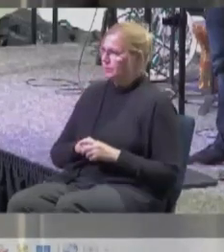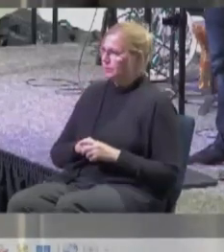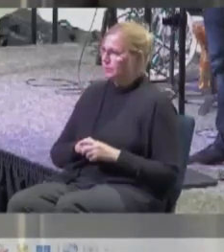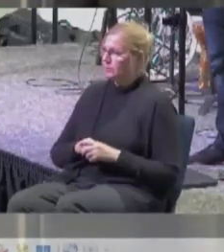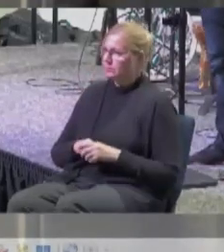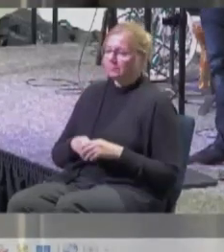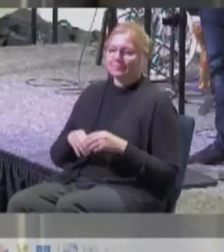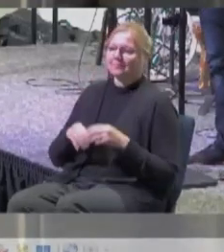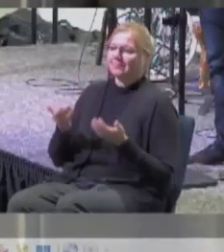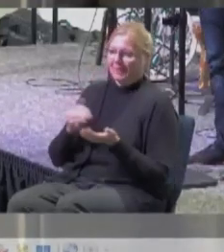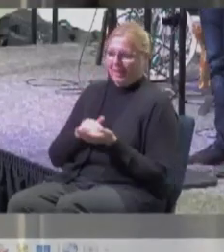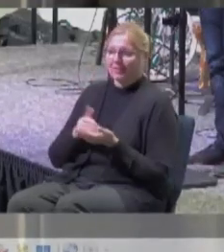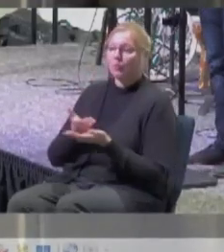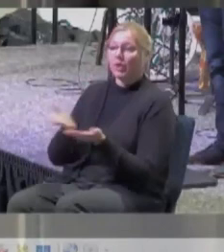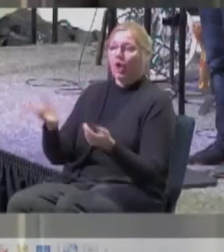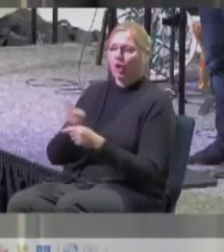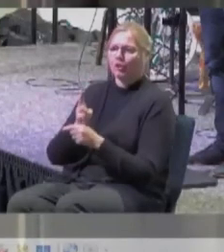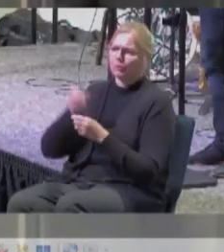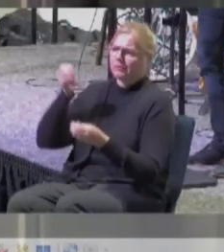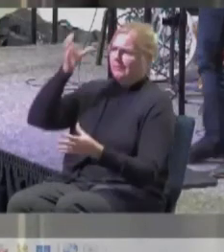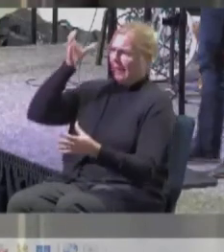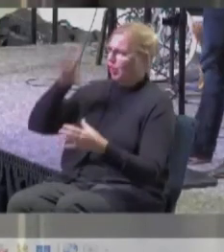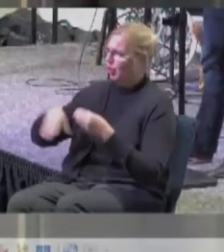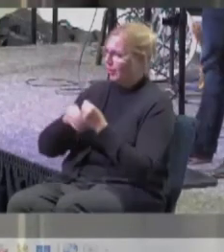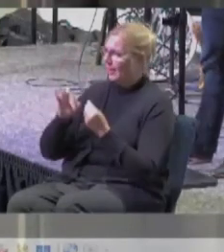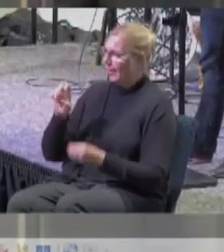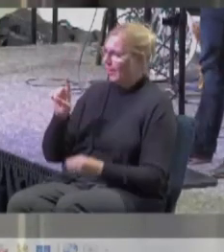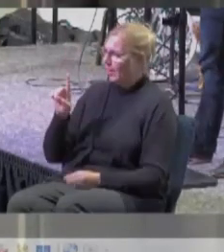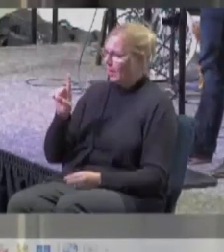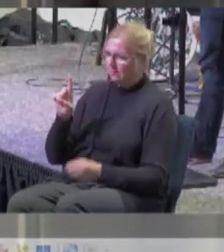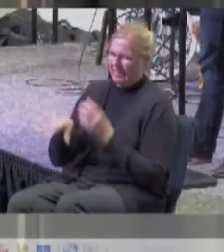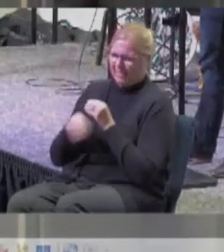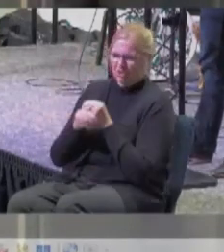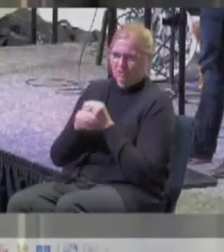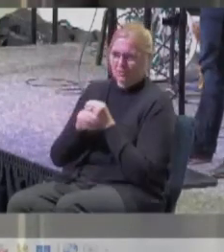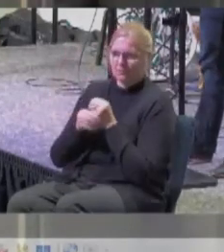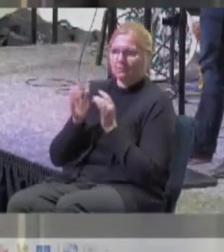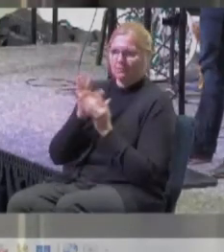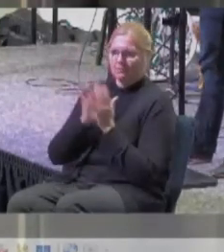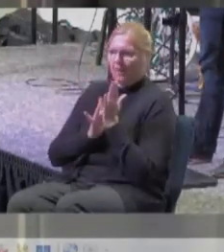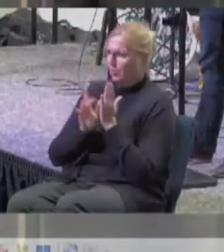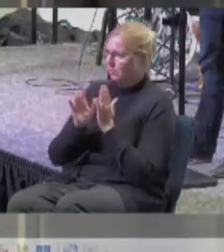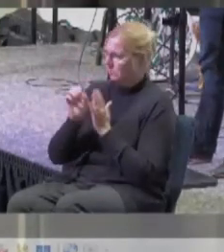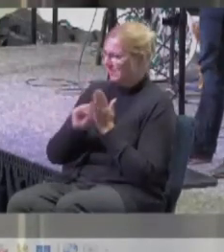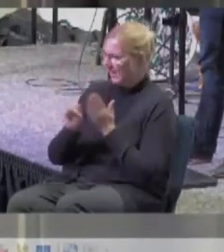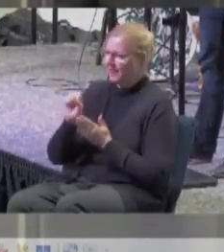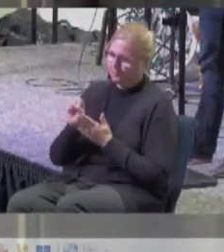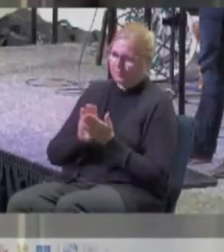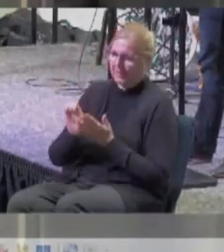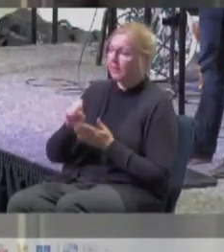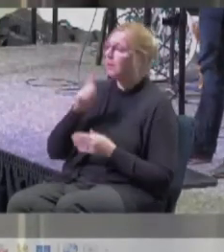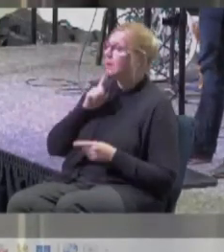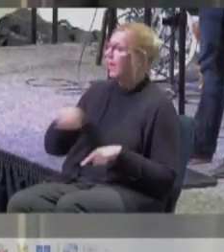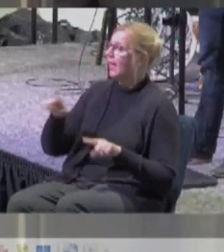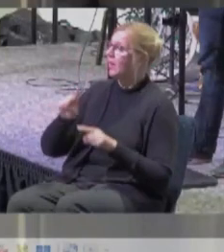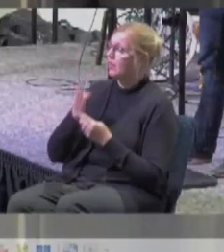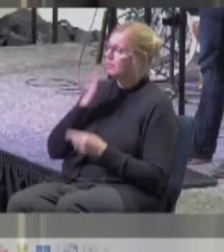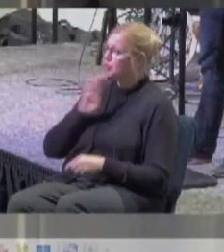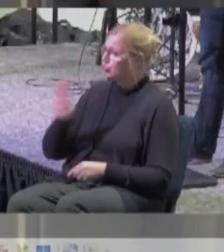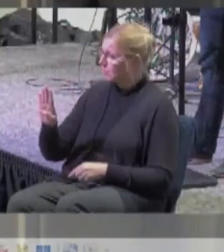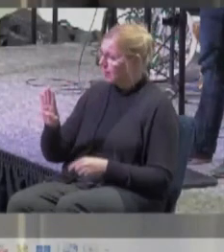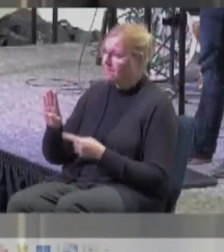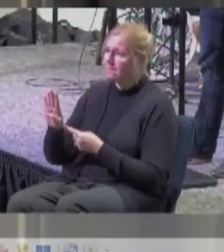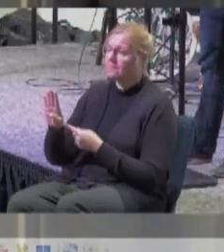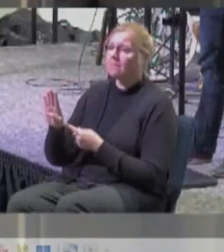We all use the scholarly editions produced by the German Bible Society, and many of us have experienced the huge influence of our friends in Jerusalem.